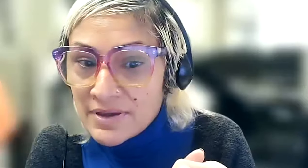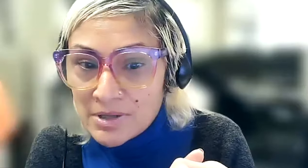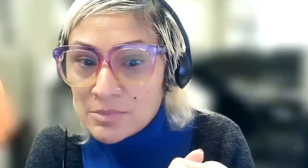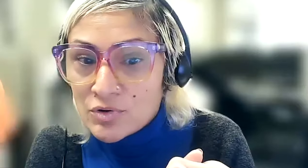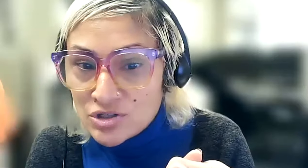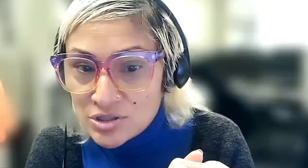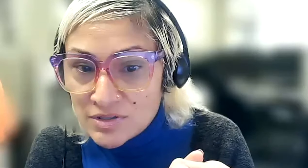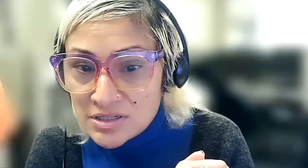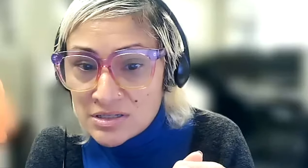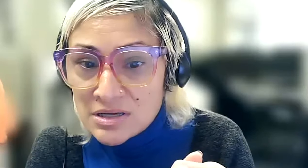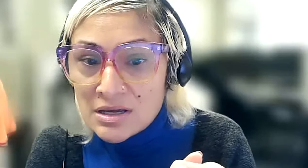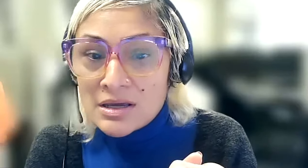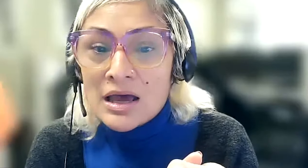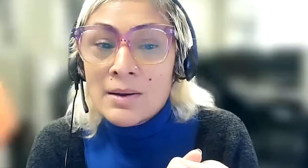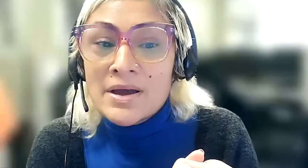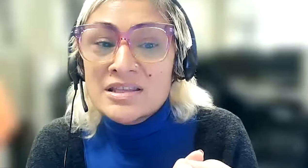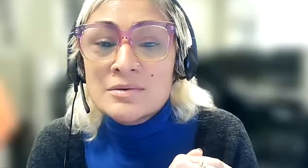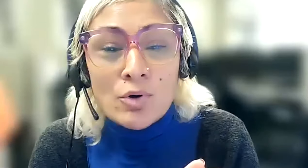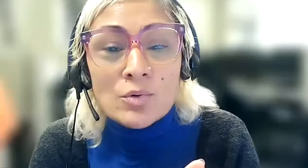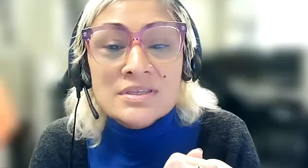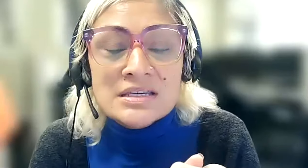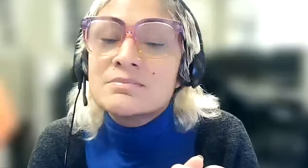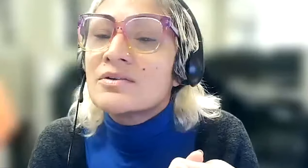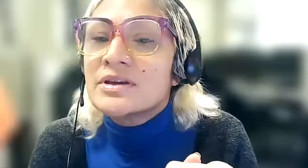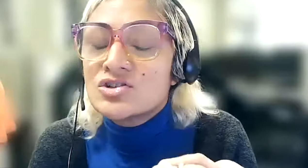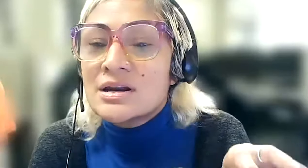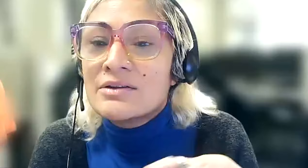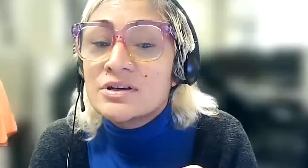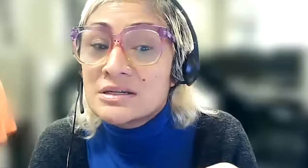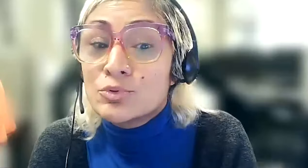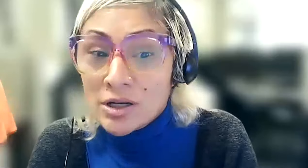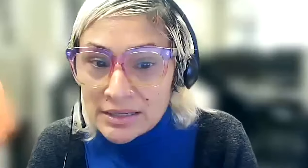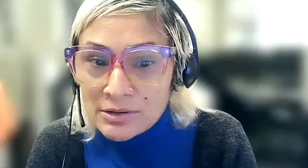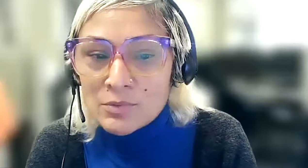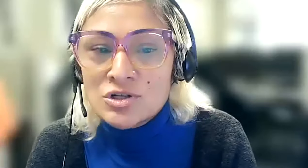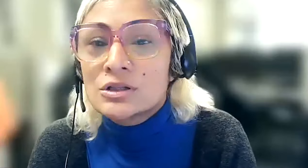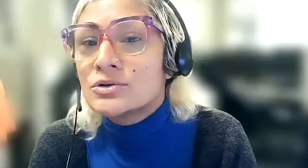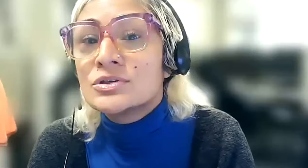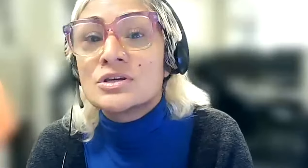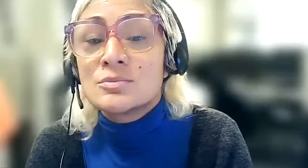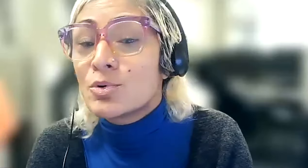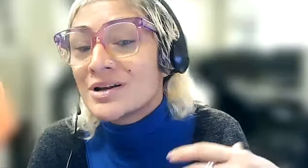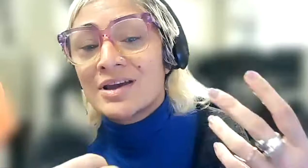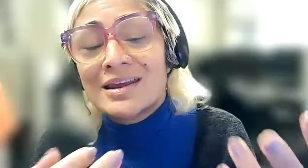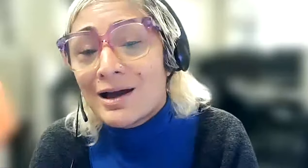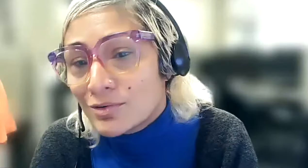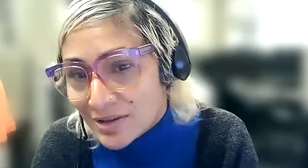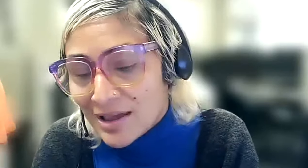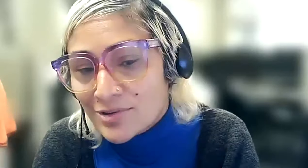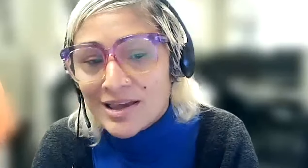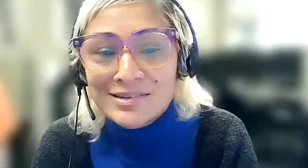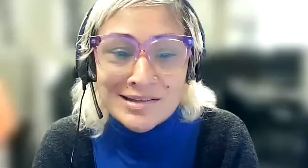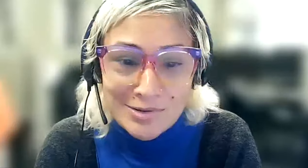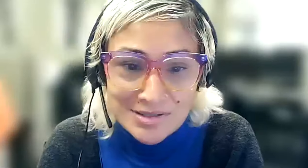services like family and immigration services, and support with system navigation and advocacy broadly, right, which includes support navigating